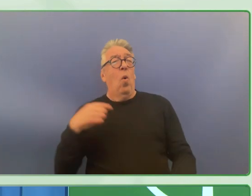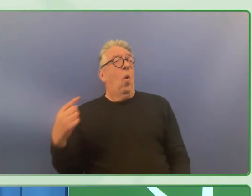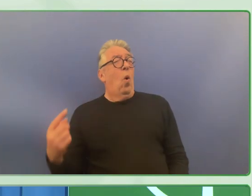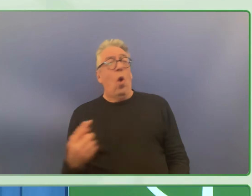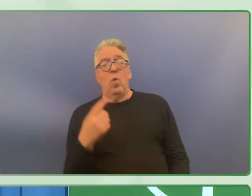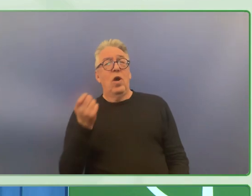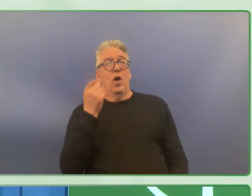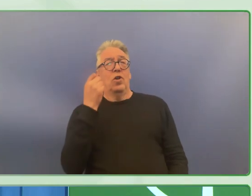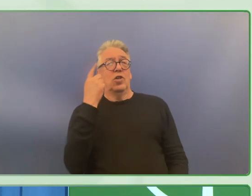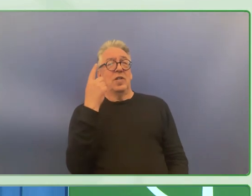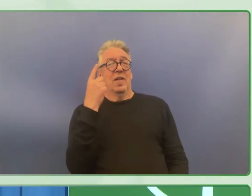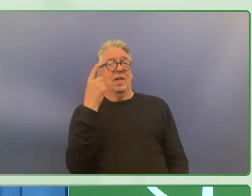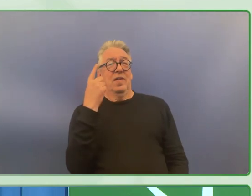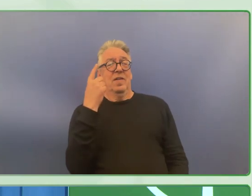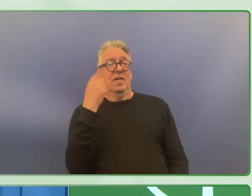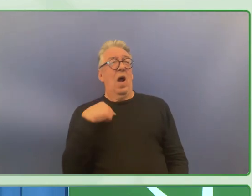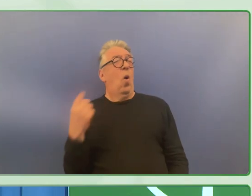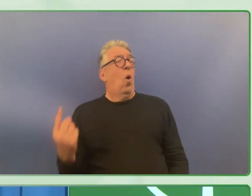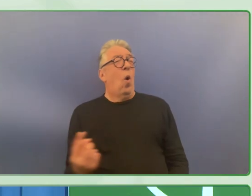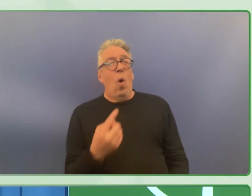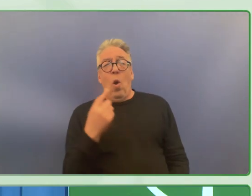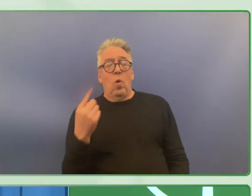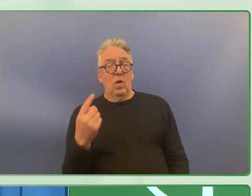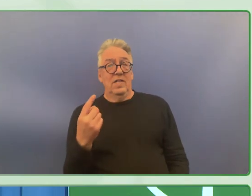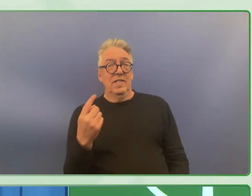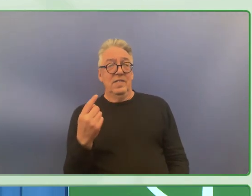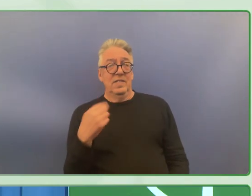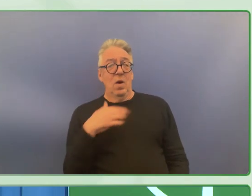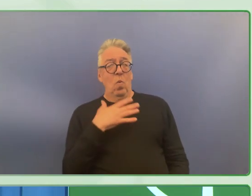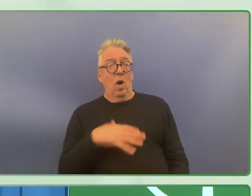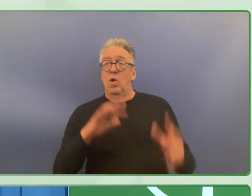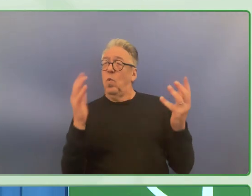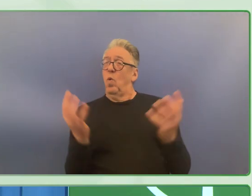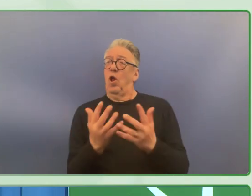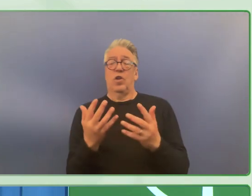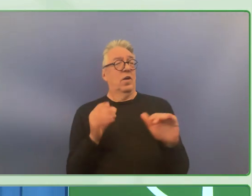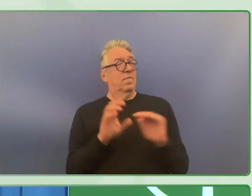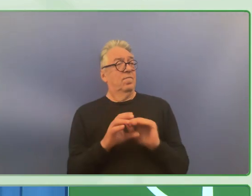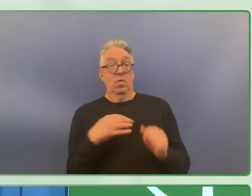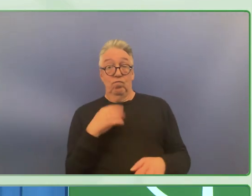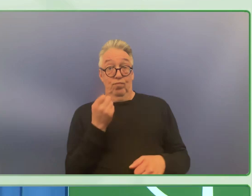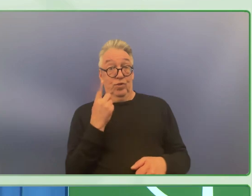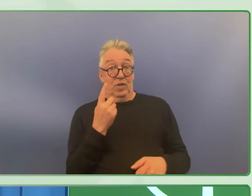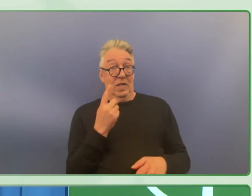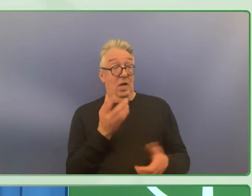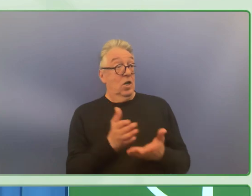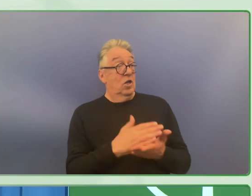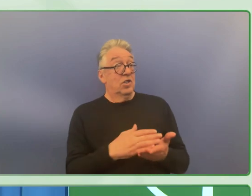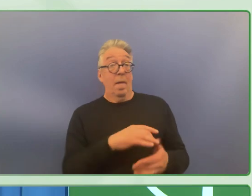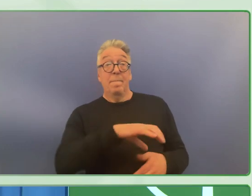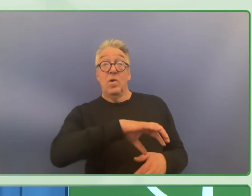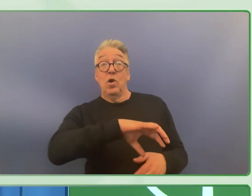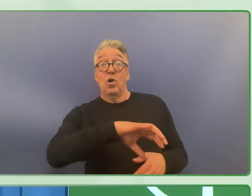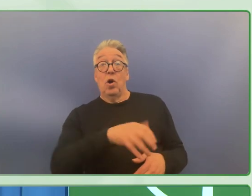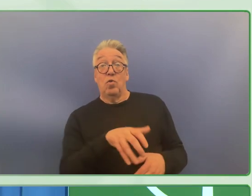invest billions in military innovations, but do not have an innovation authority to fight the